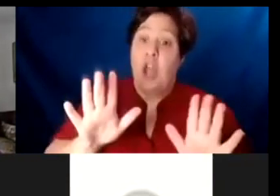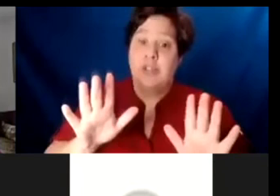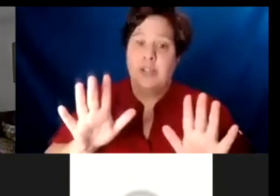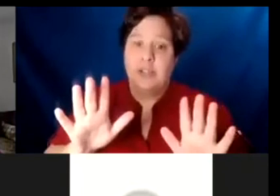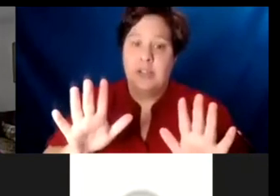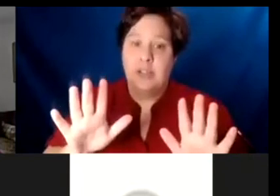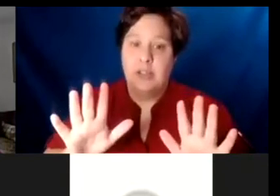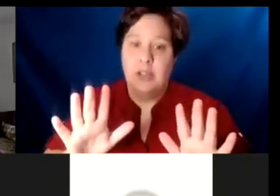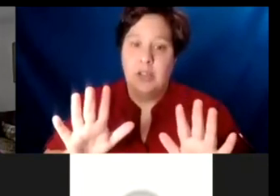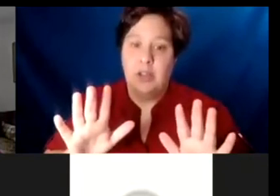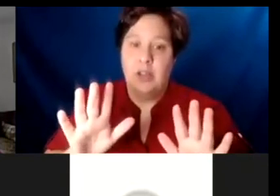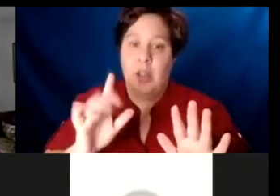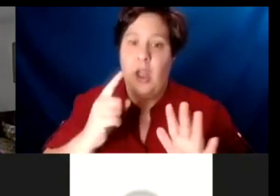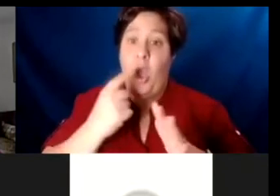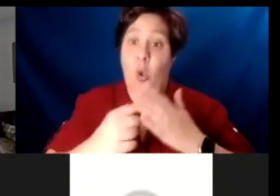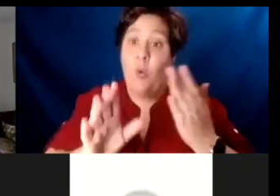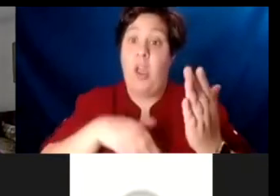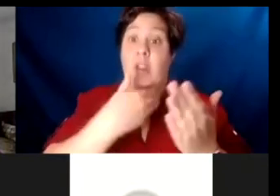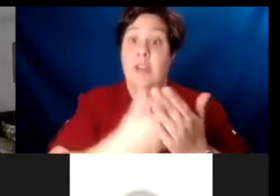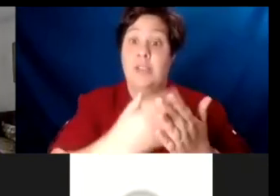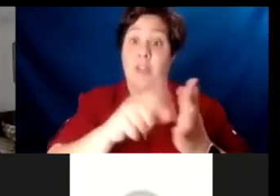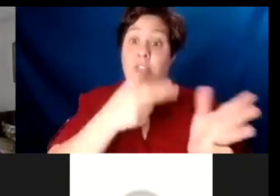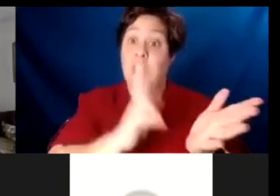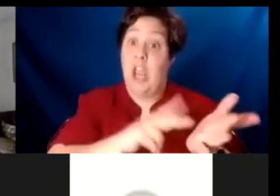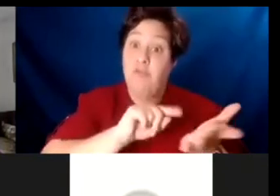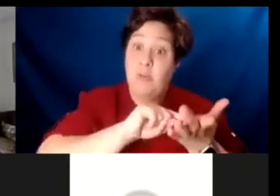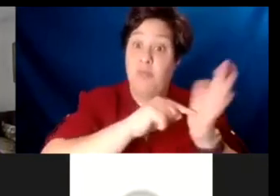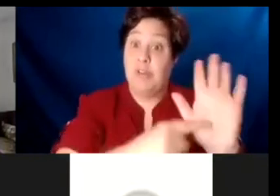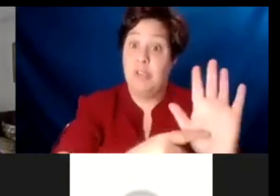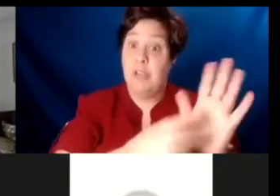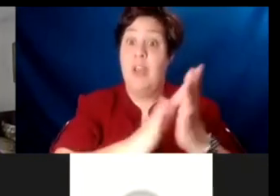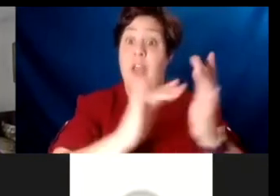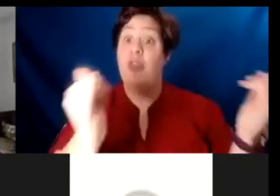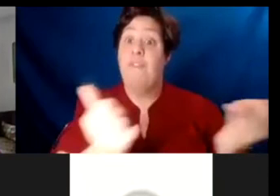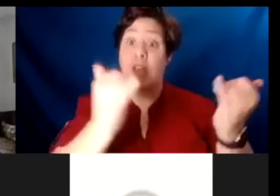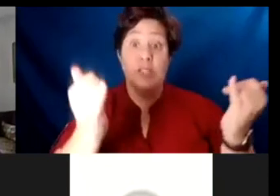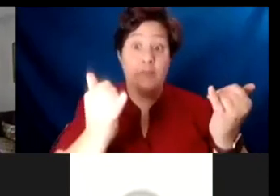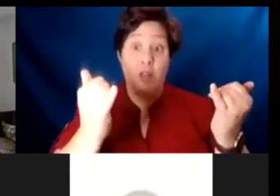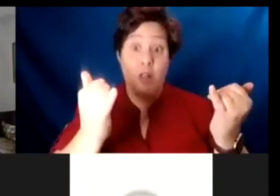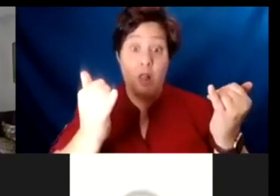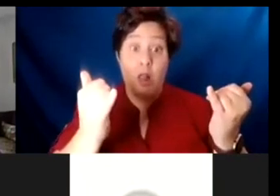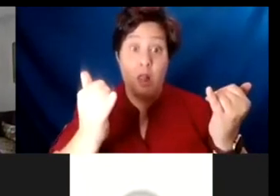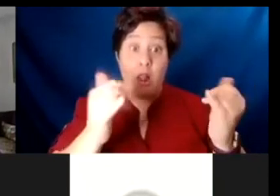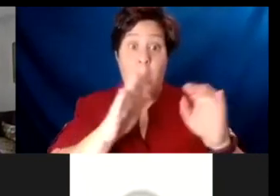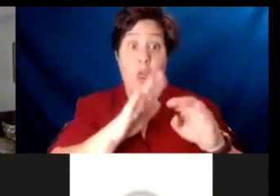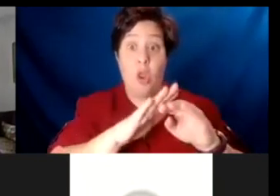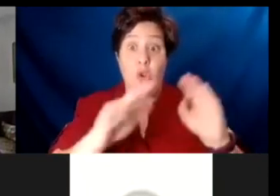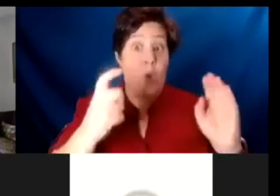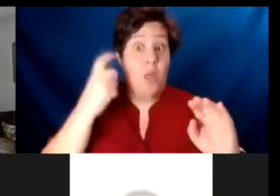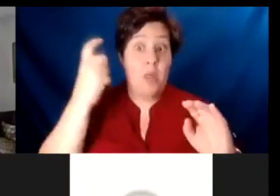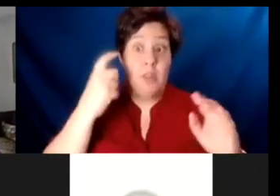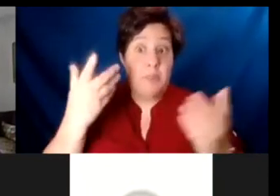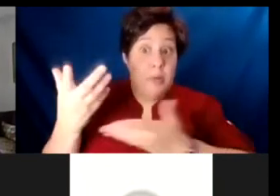and only until the January presentation. So the festival now, it's not considering this